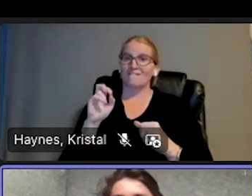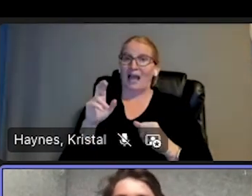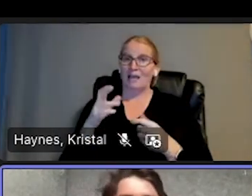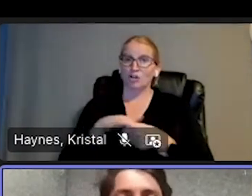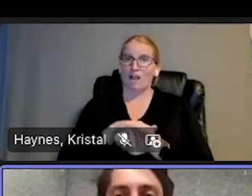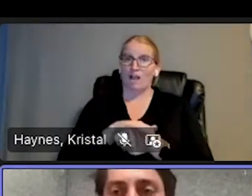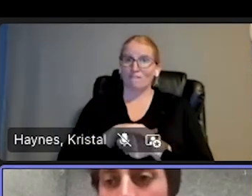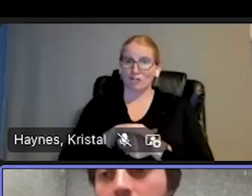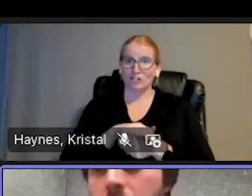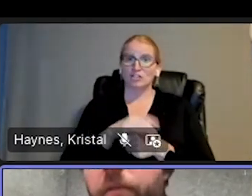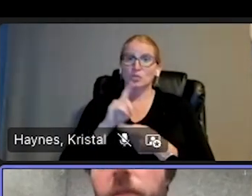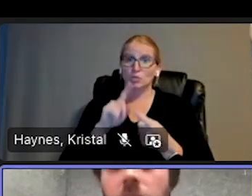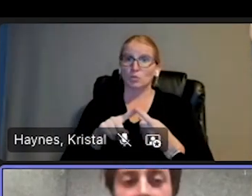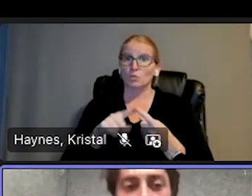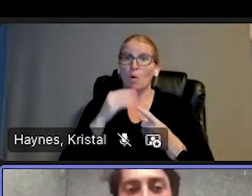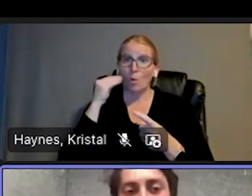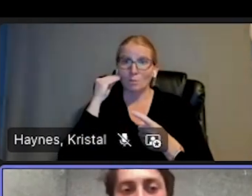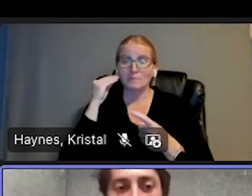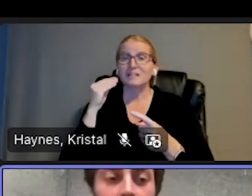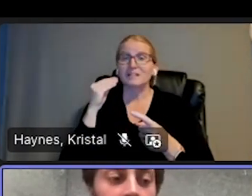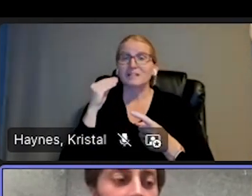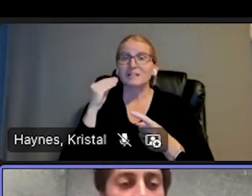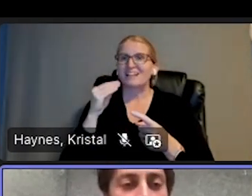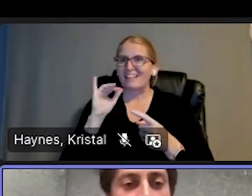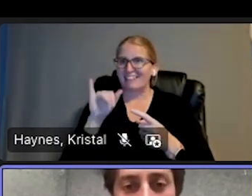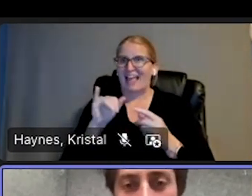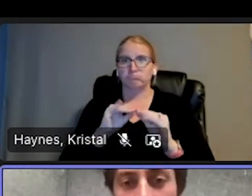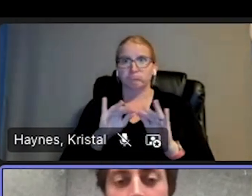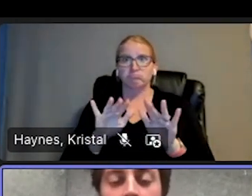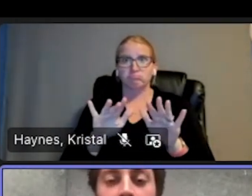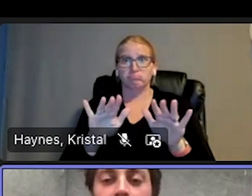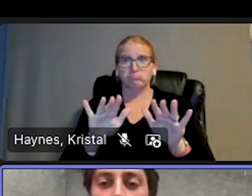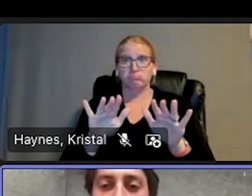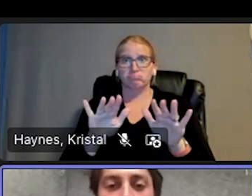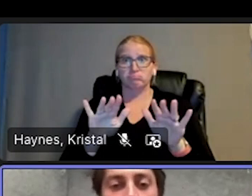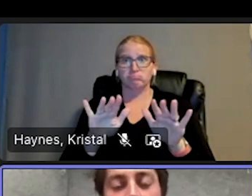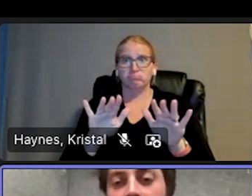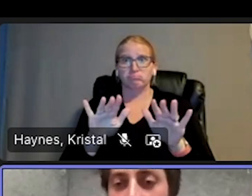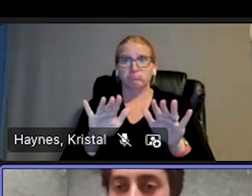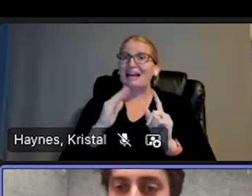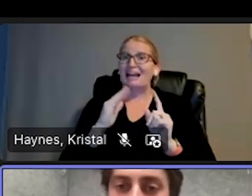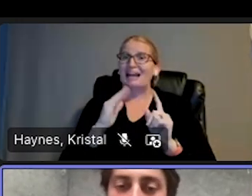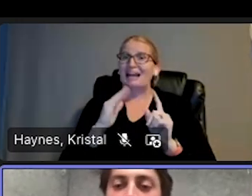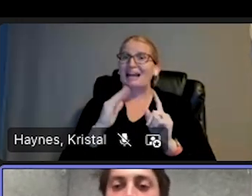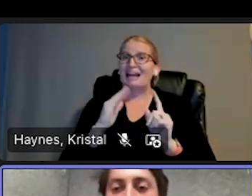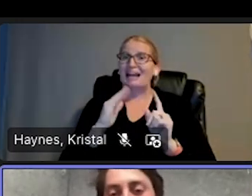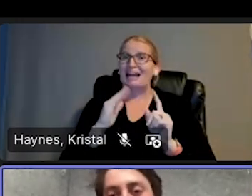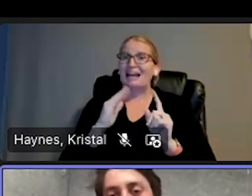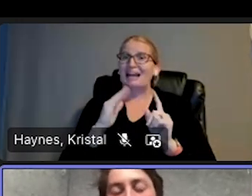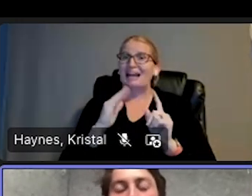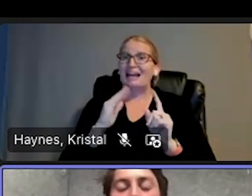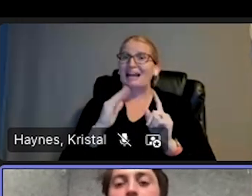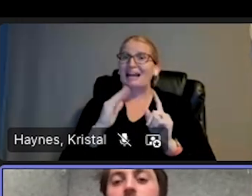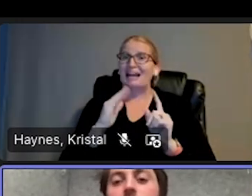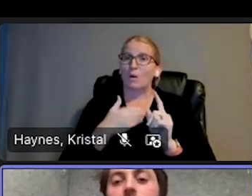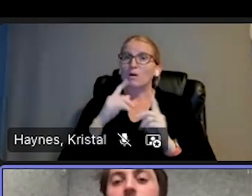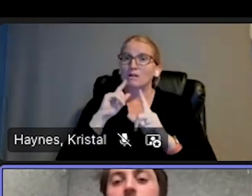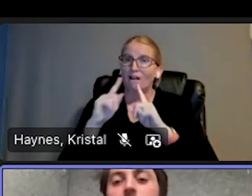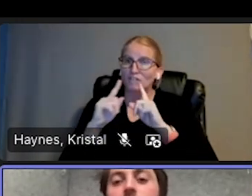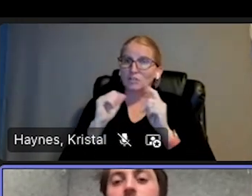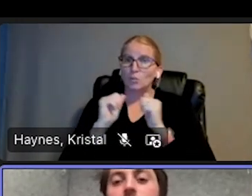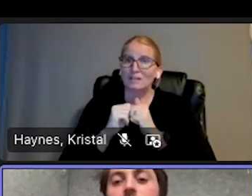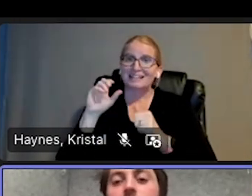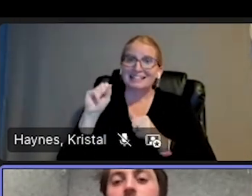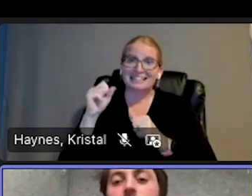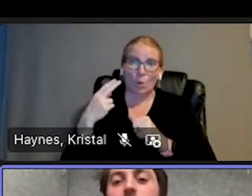our conversations with stakeholders, we identified some challenges that have been incorporated into